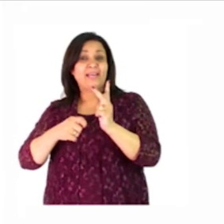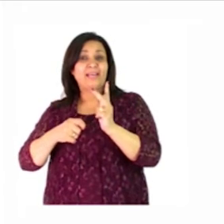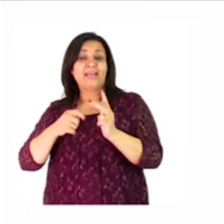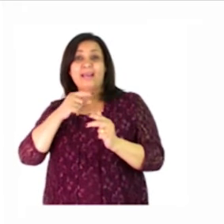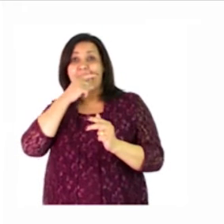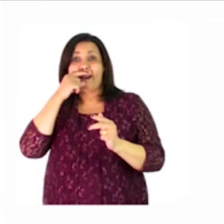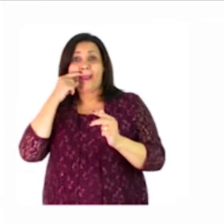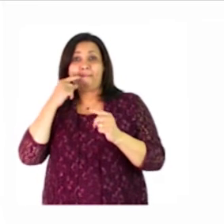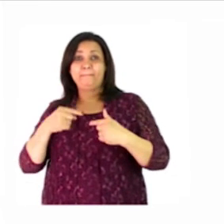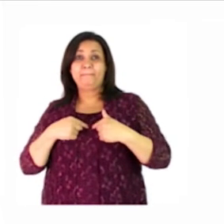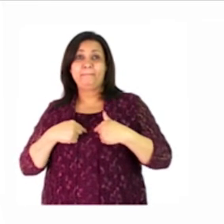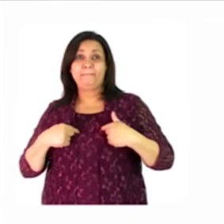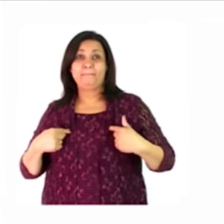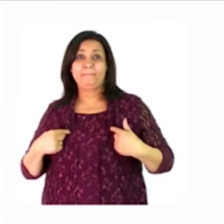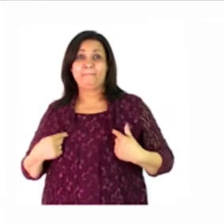on his chest,